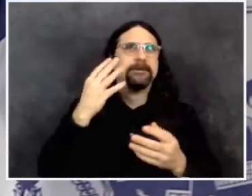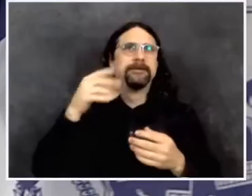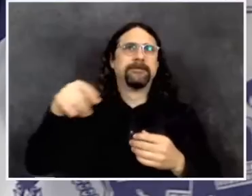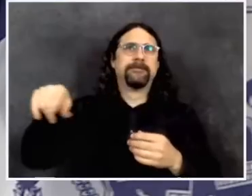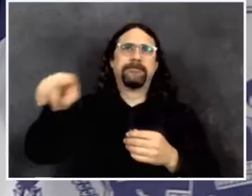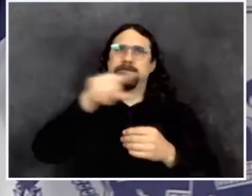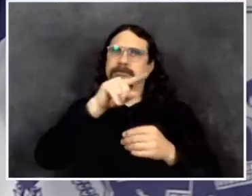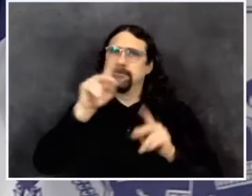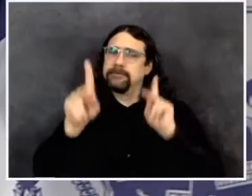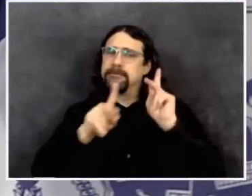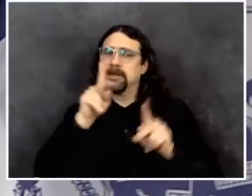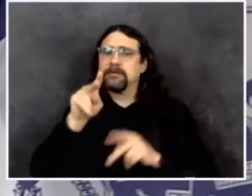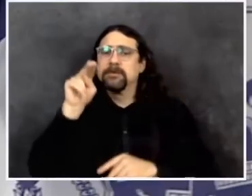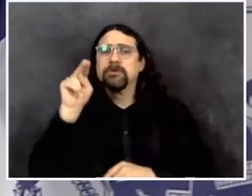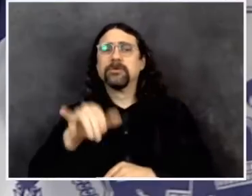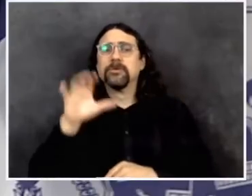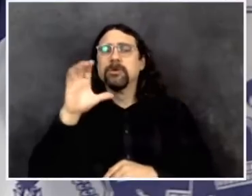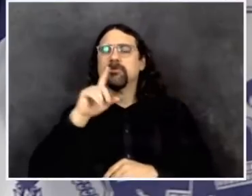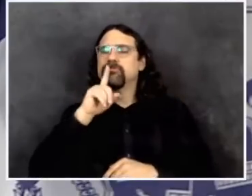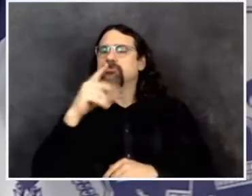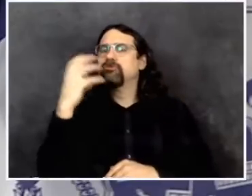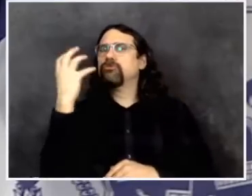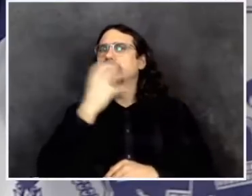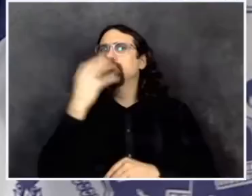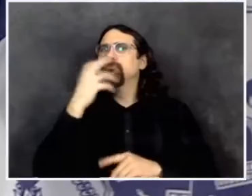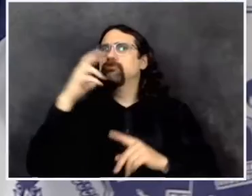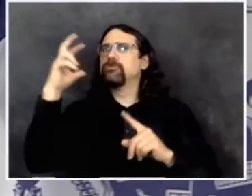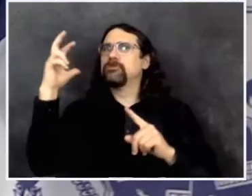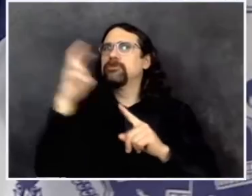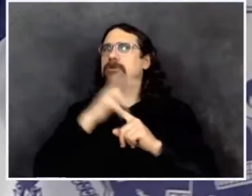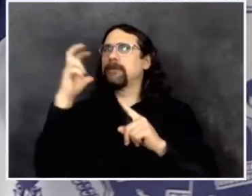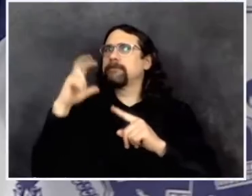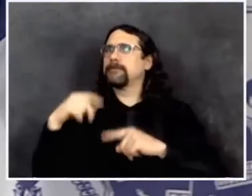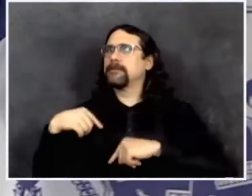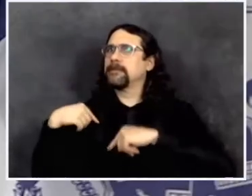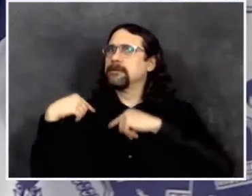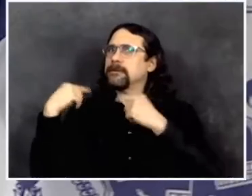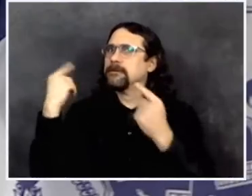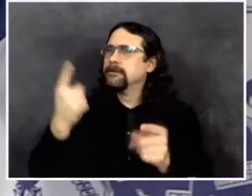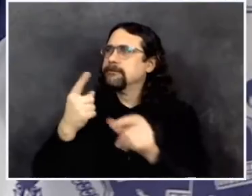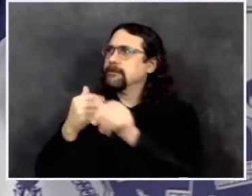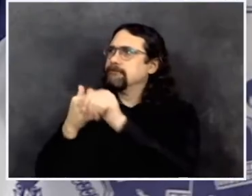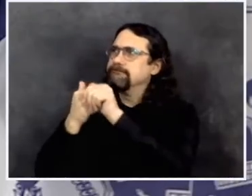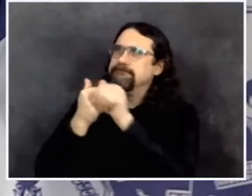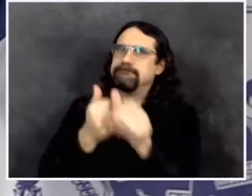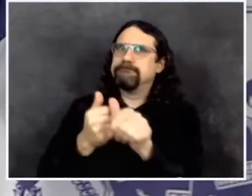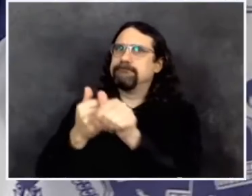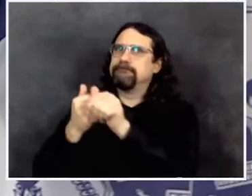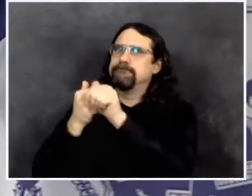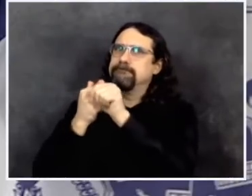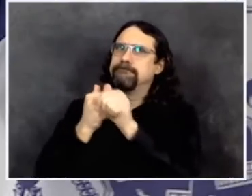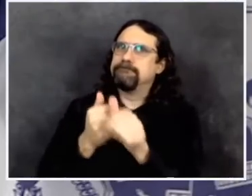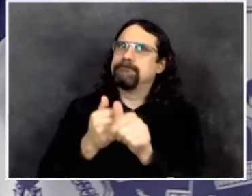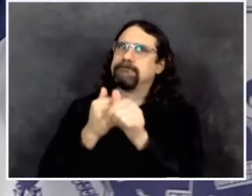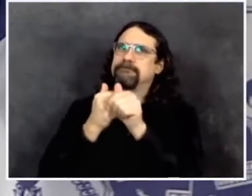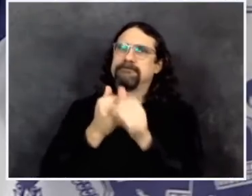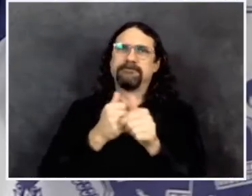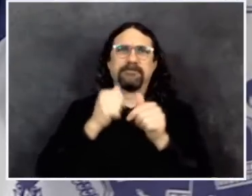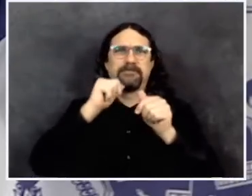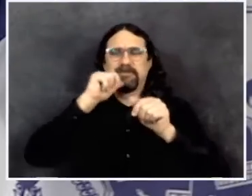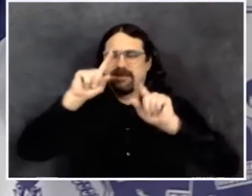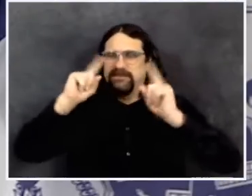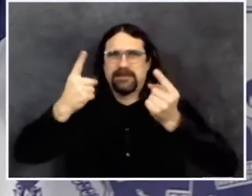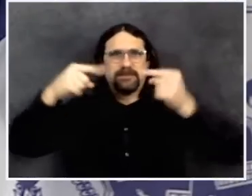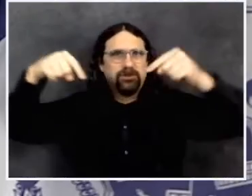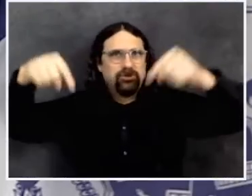far beyond, that there are so many stories of heroism here in this city, starting with our healthcare workers and our